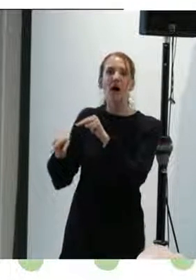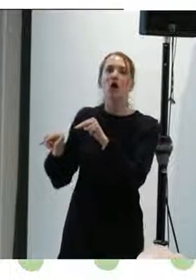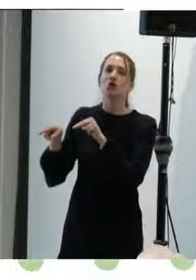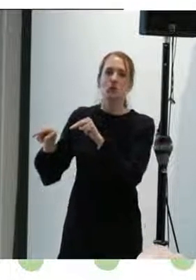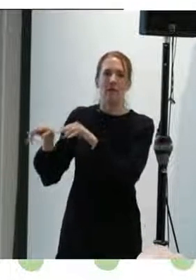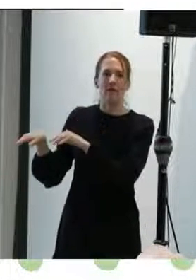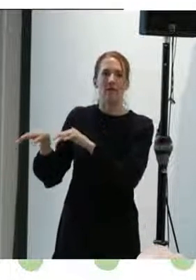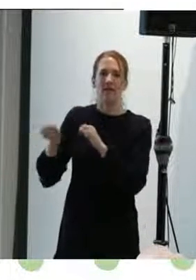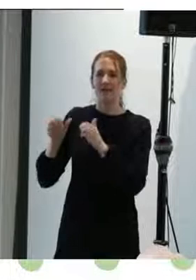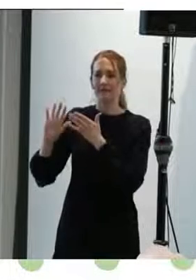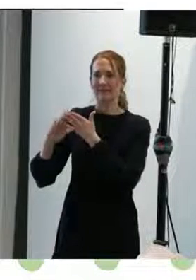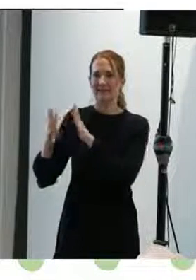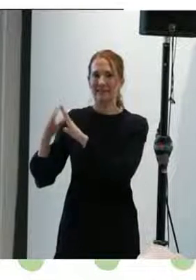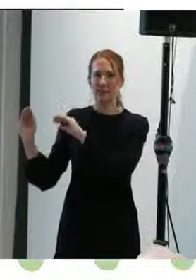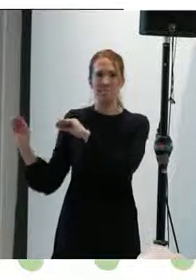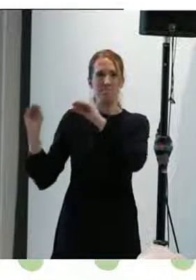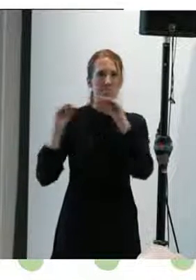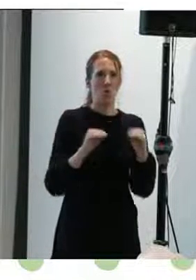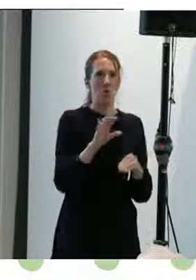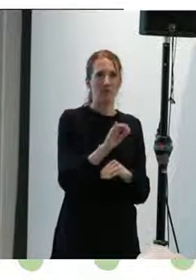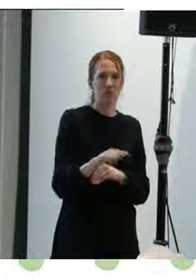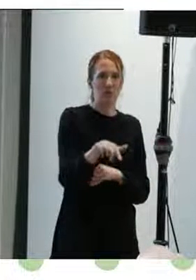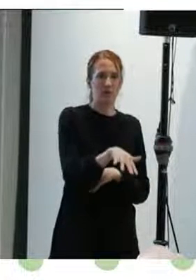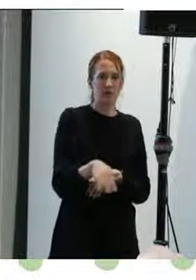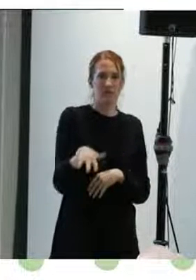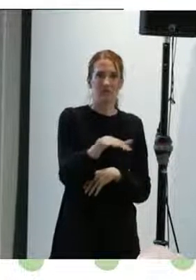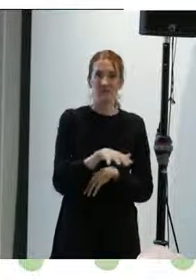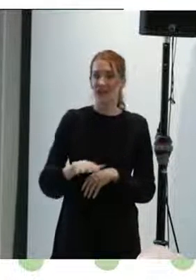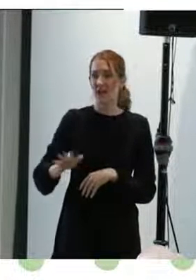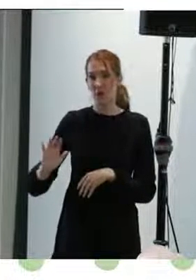coal region. They were living in very precarious